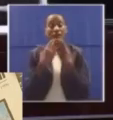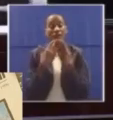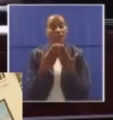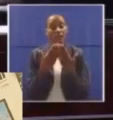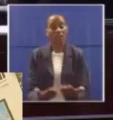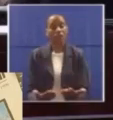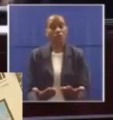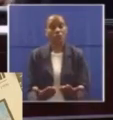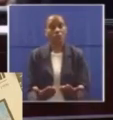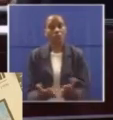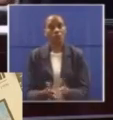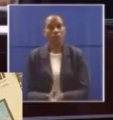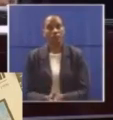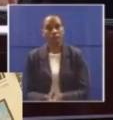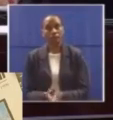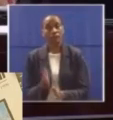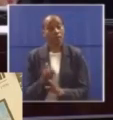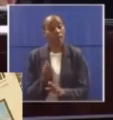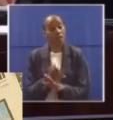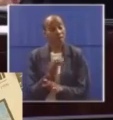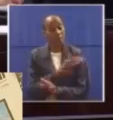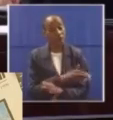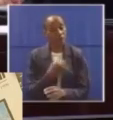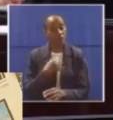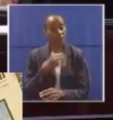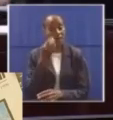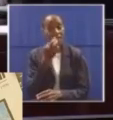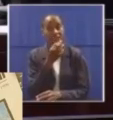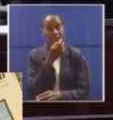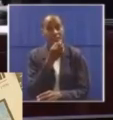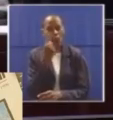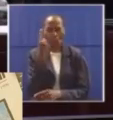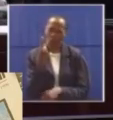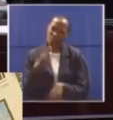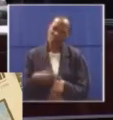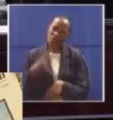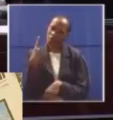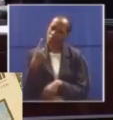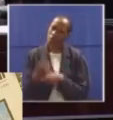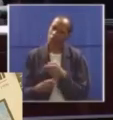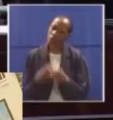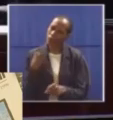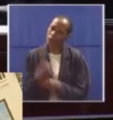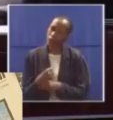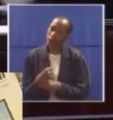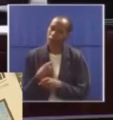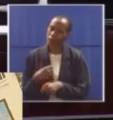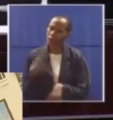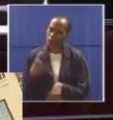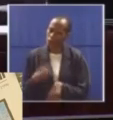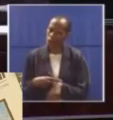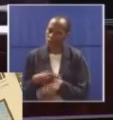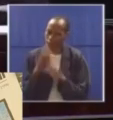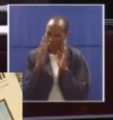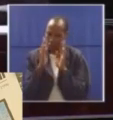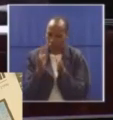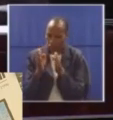very much. As I said earlier, I do once a year take time to meet the